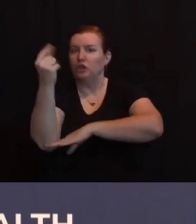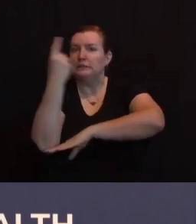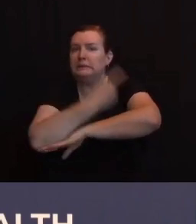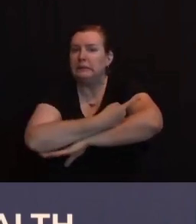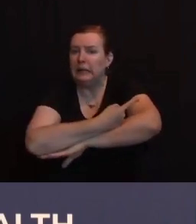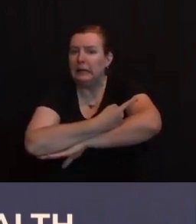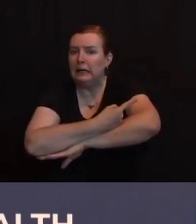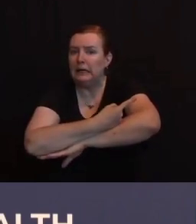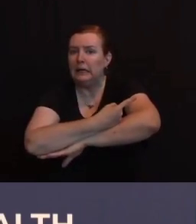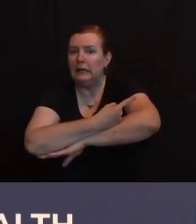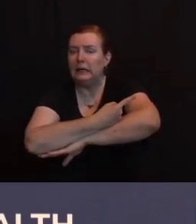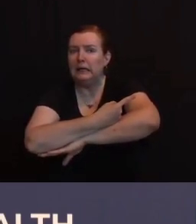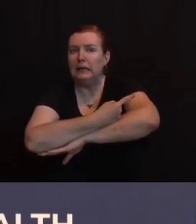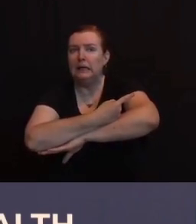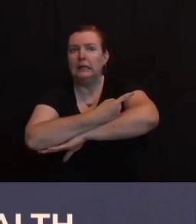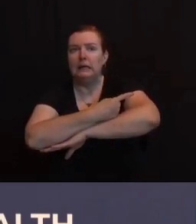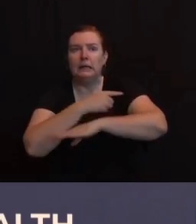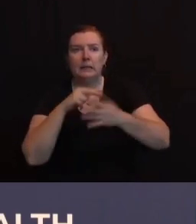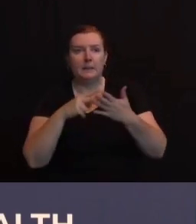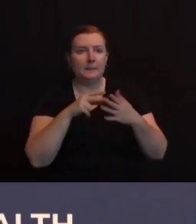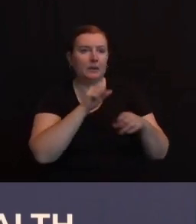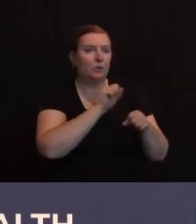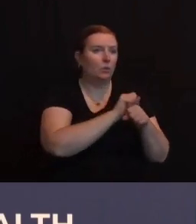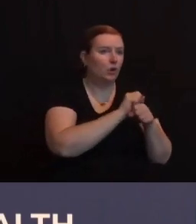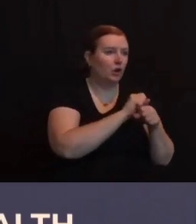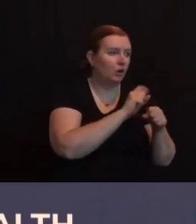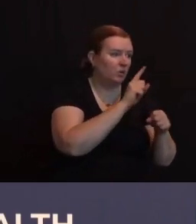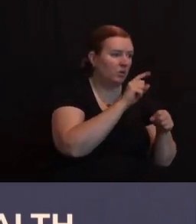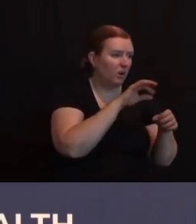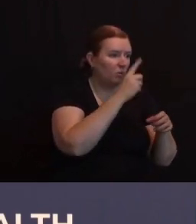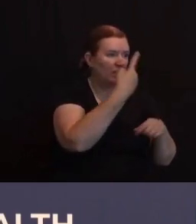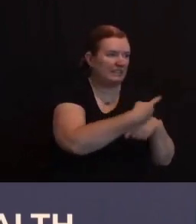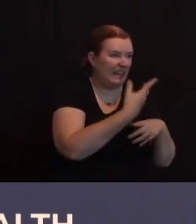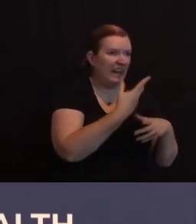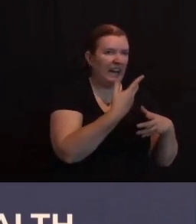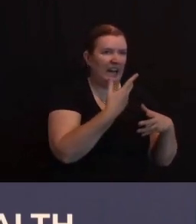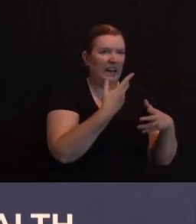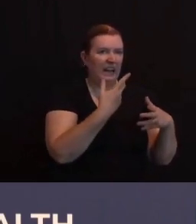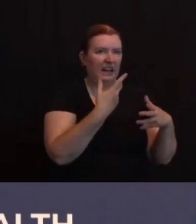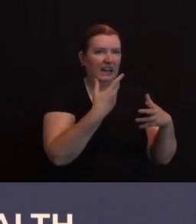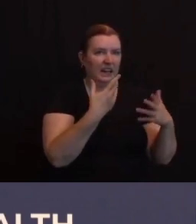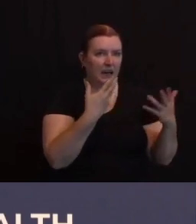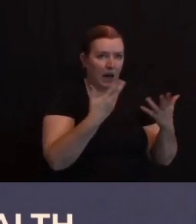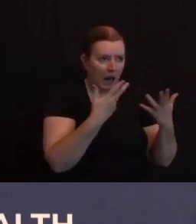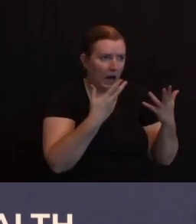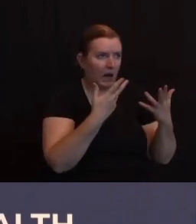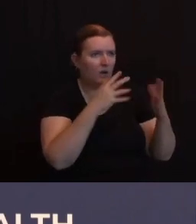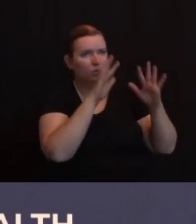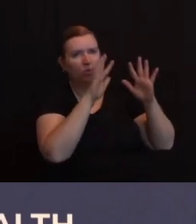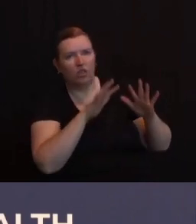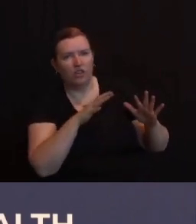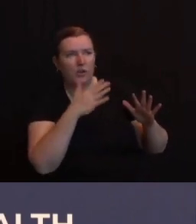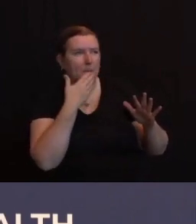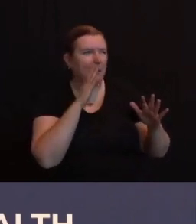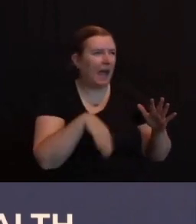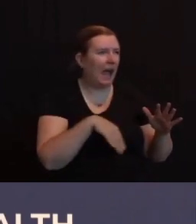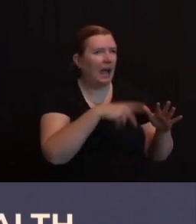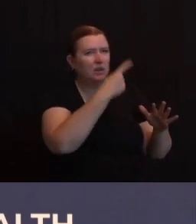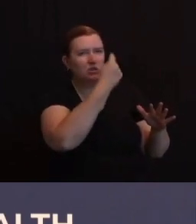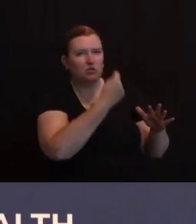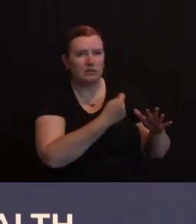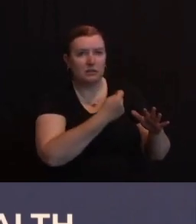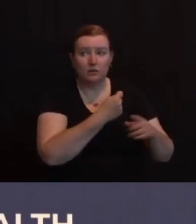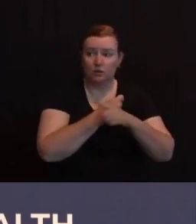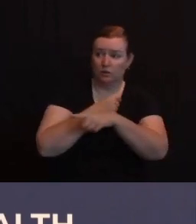reliant on the fact you had to work on election day or the weather was unforgiving. I continue to love it as